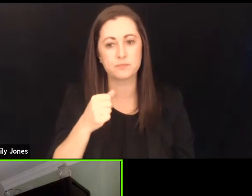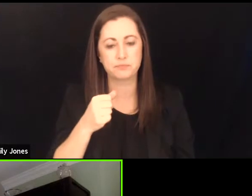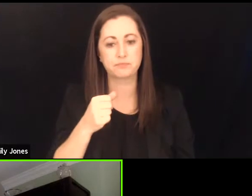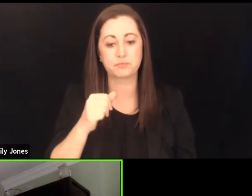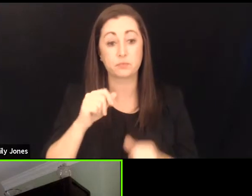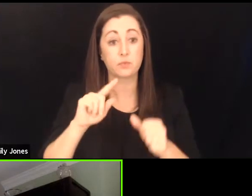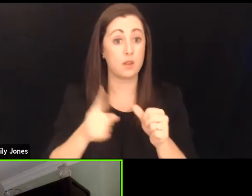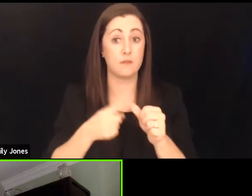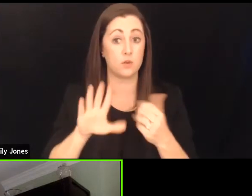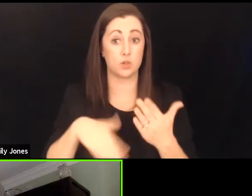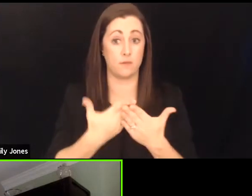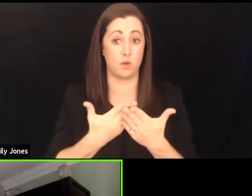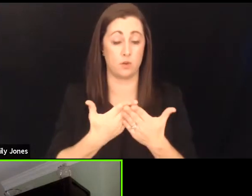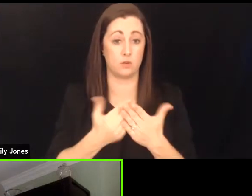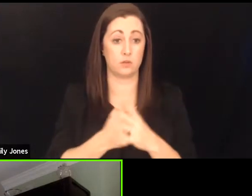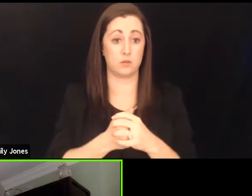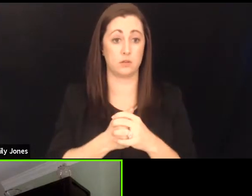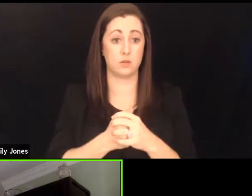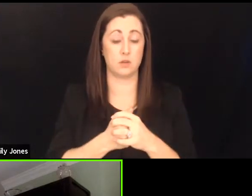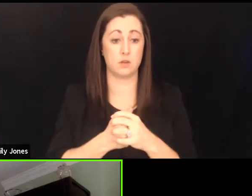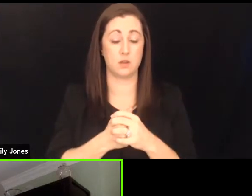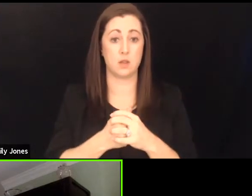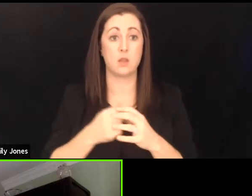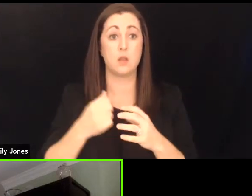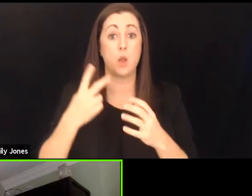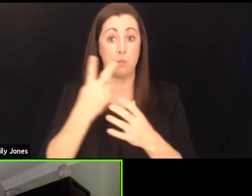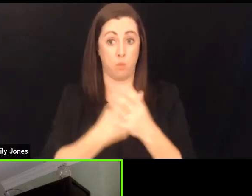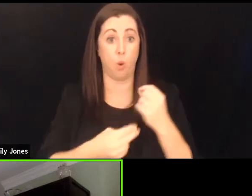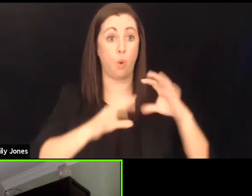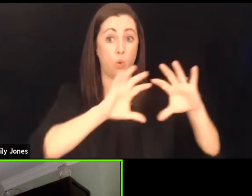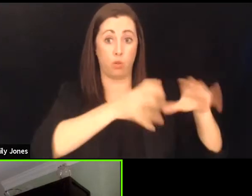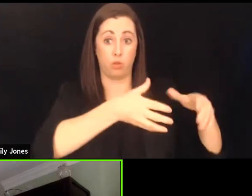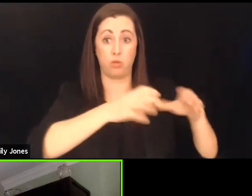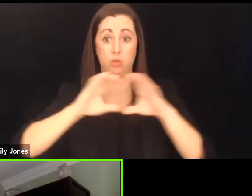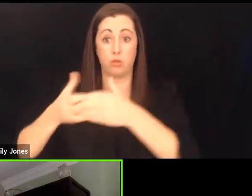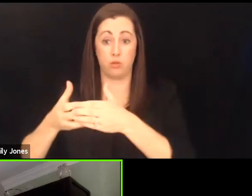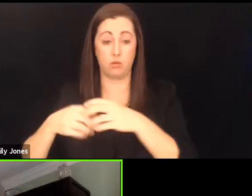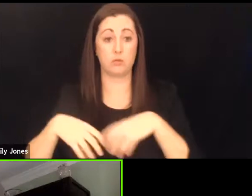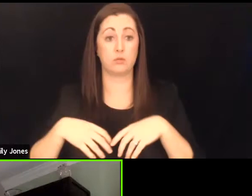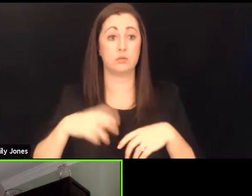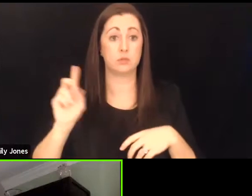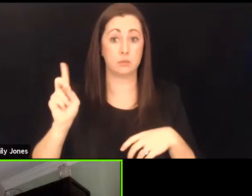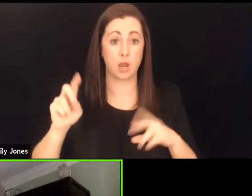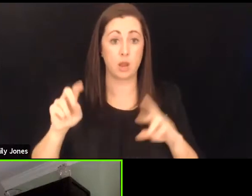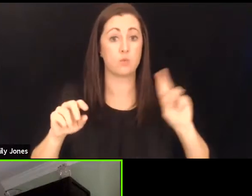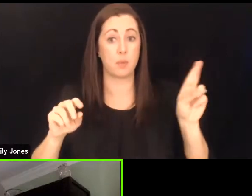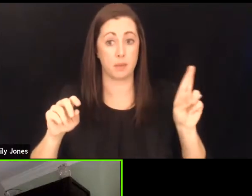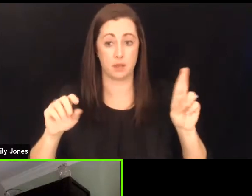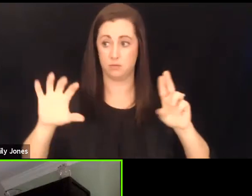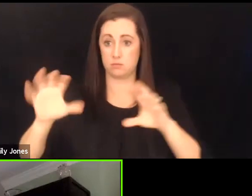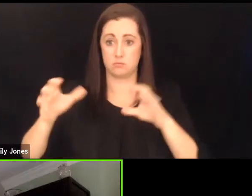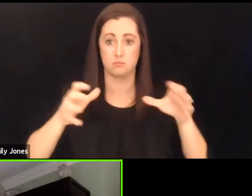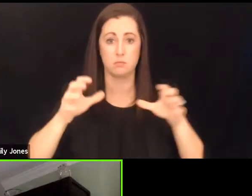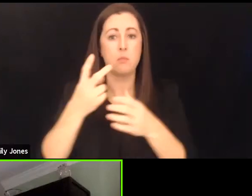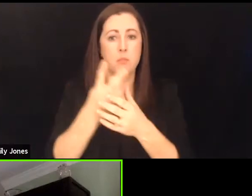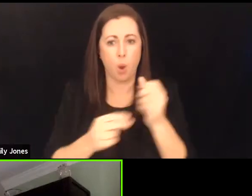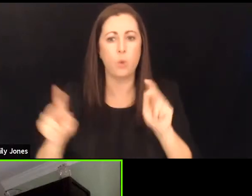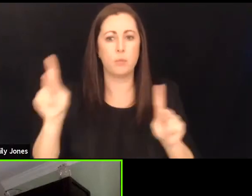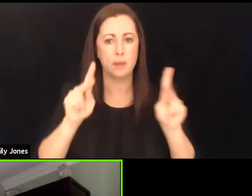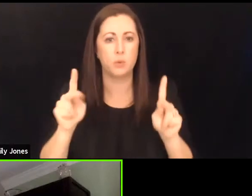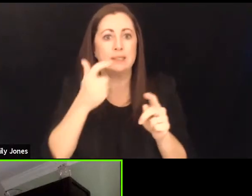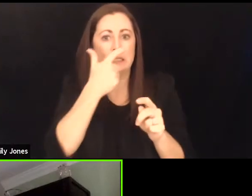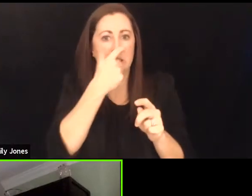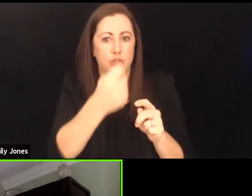we had on both sides of the aisle, Democrats and Republicans, we had people that were interested